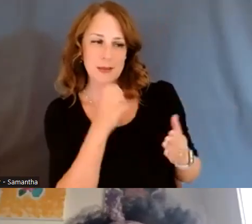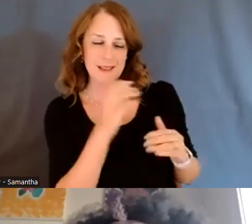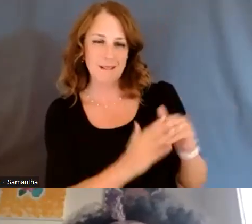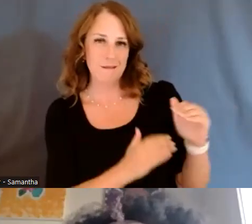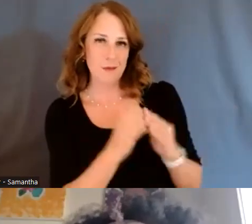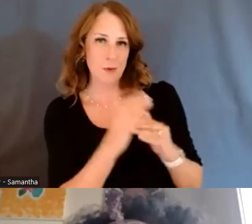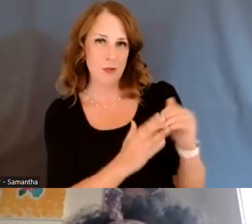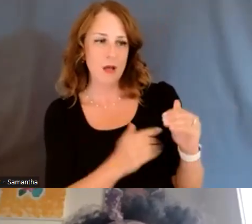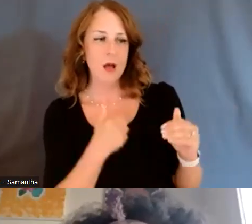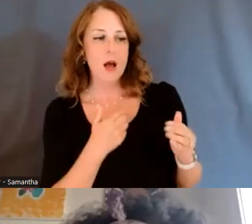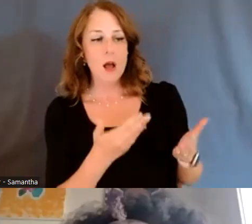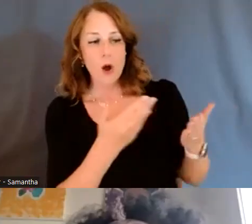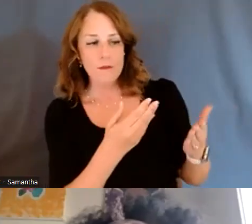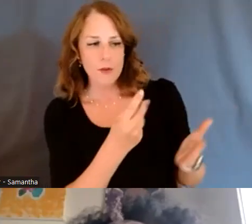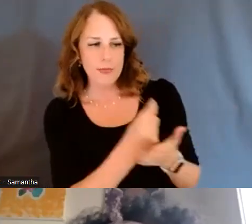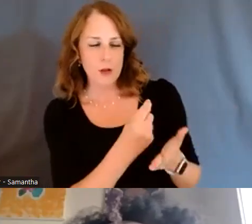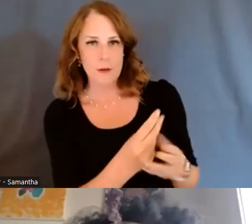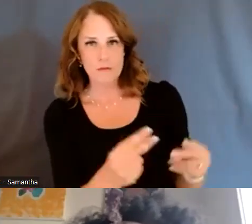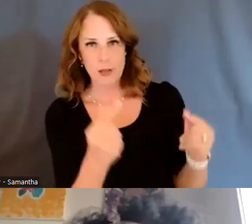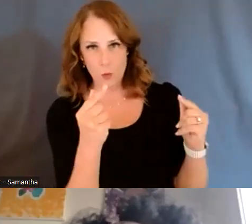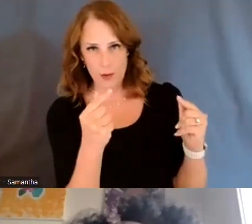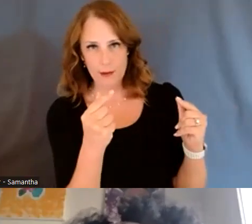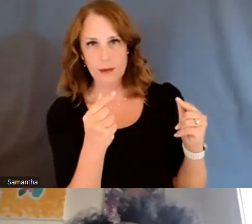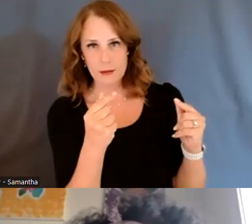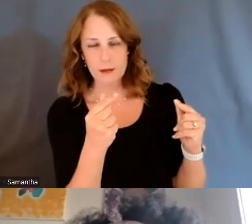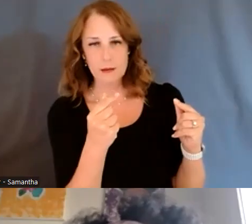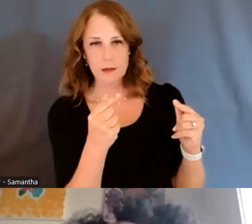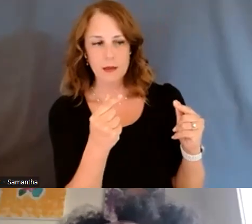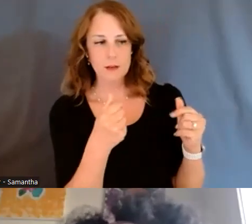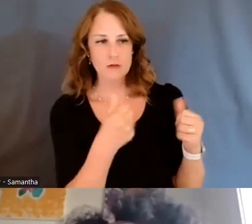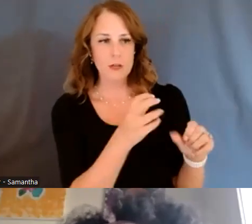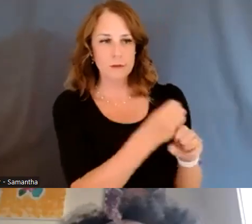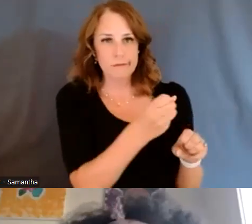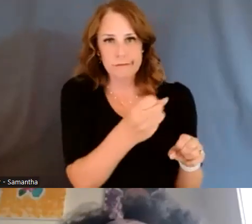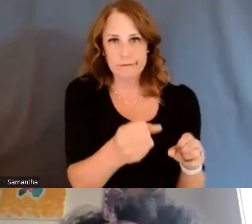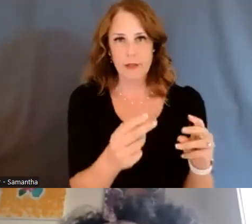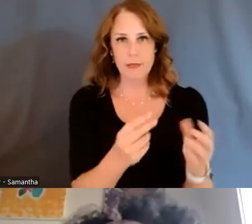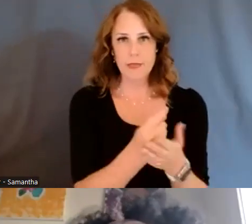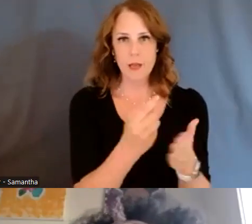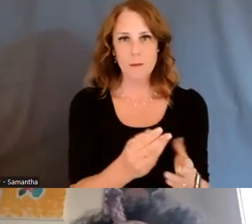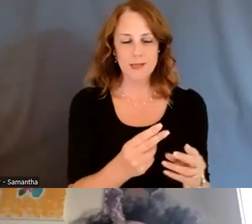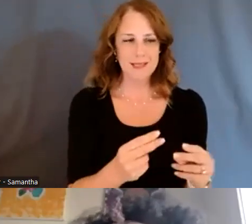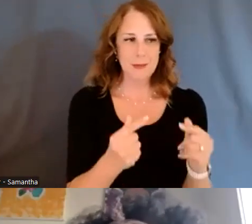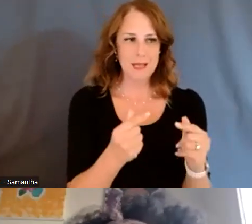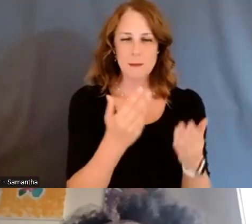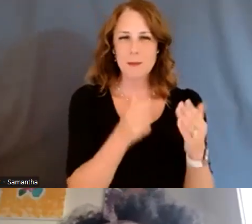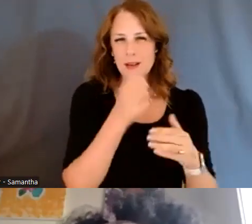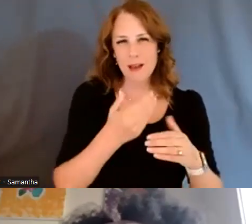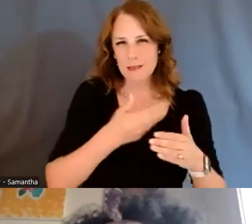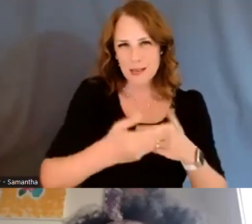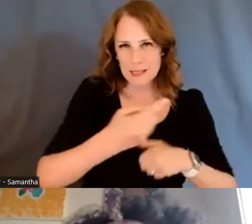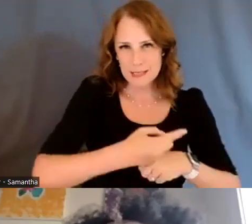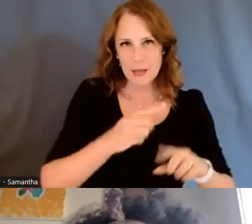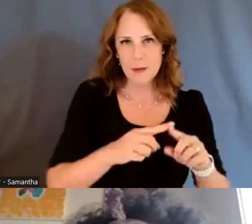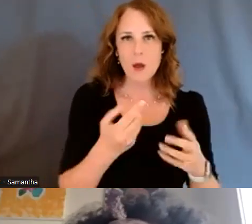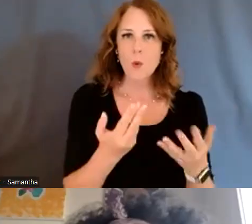I offer them therapy right away. And I try to get them in with the therapist almost immediately, not the next day, but, we'll give them a couple